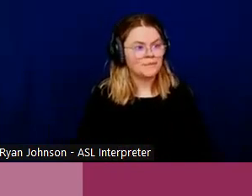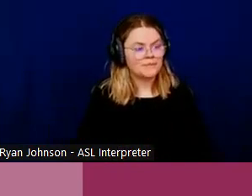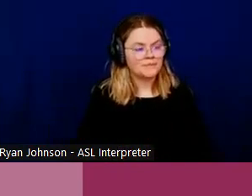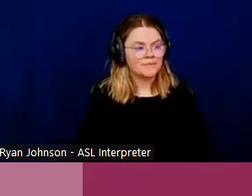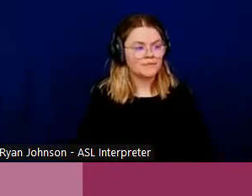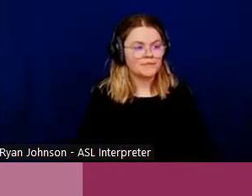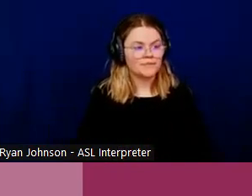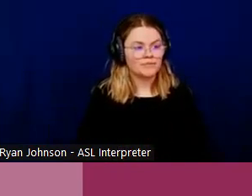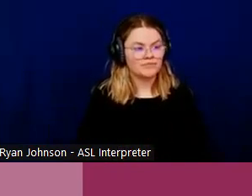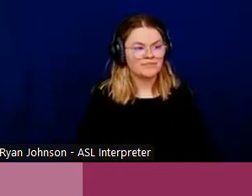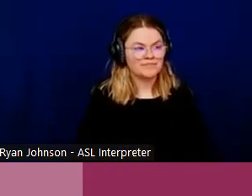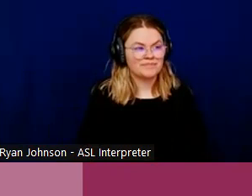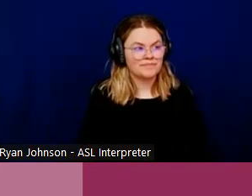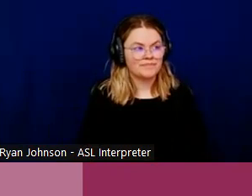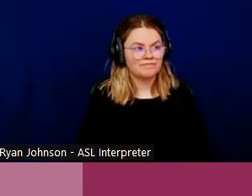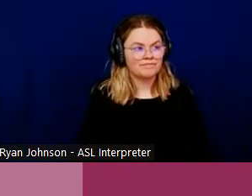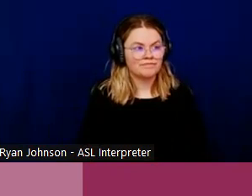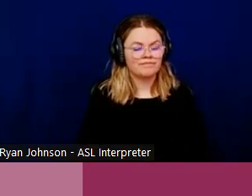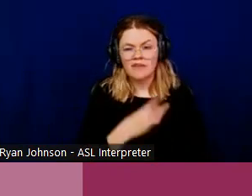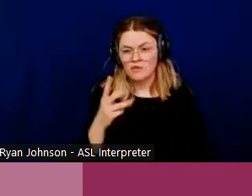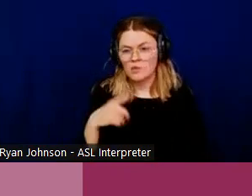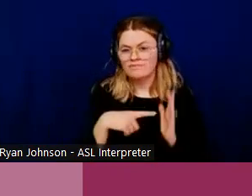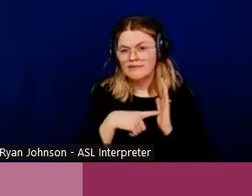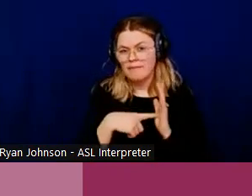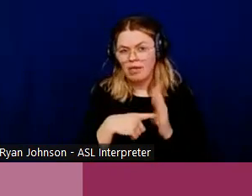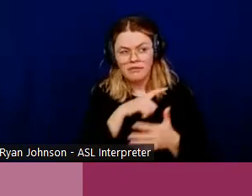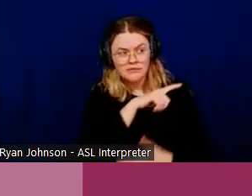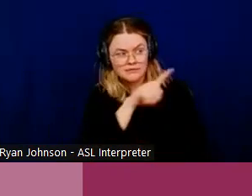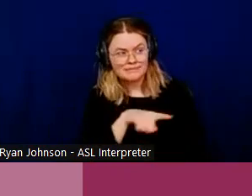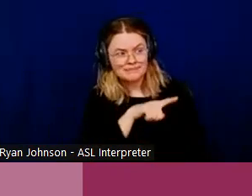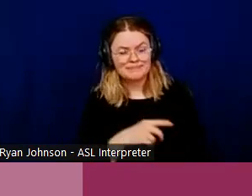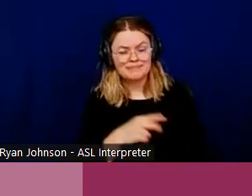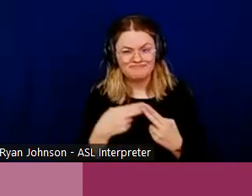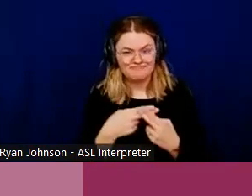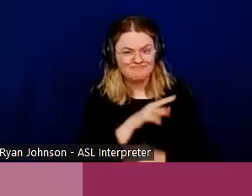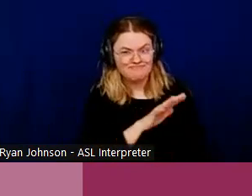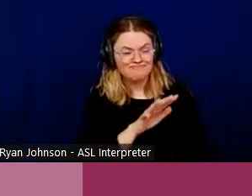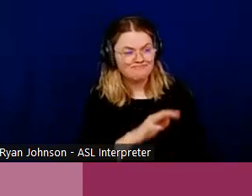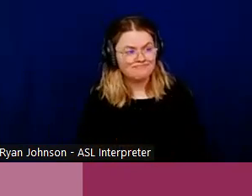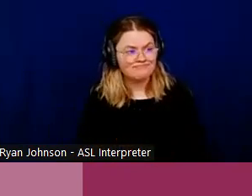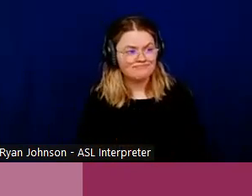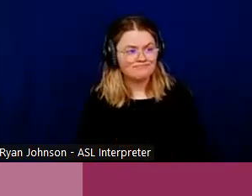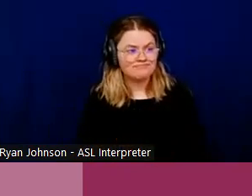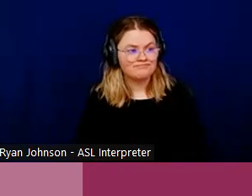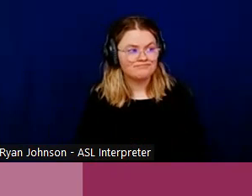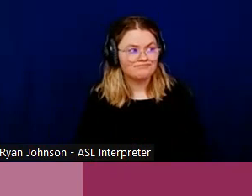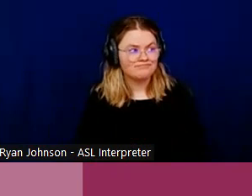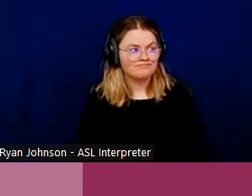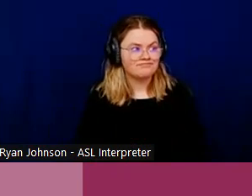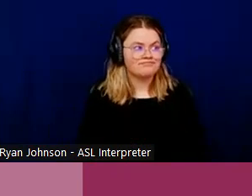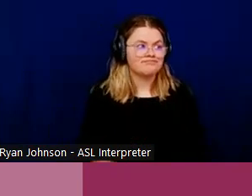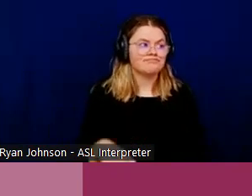Here are many of the examples of the ways that these norms can kind of show up. This includes